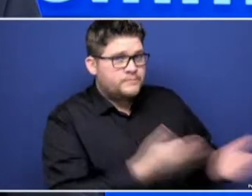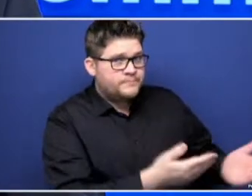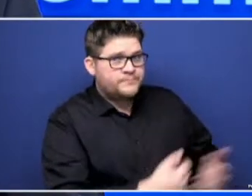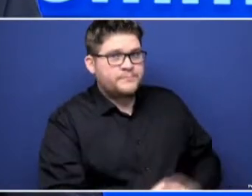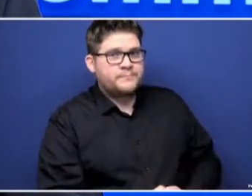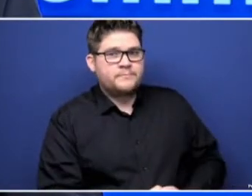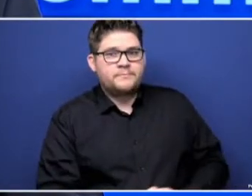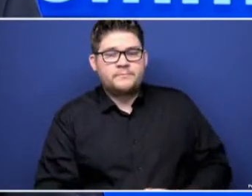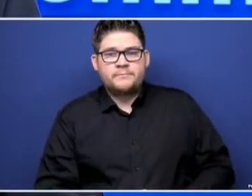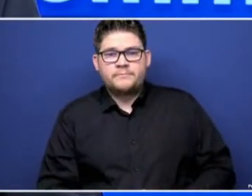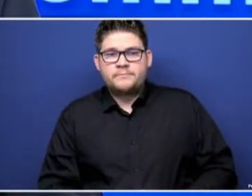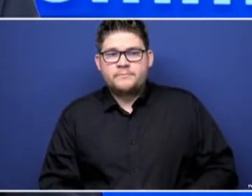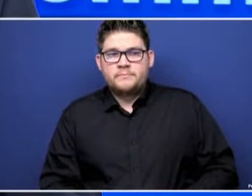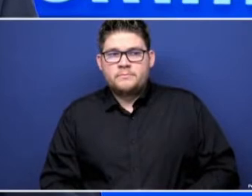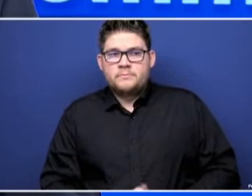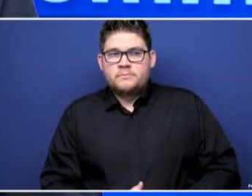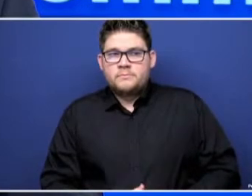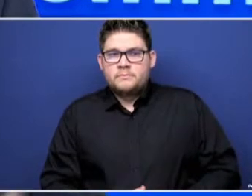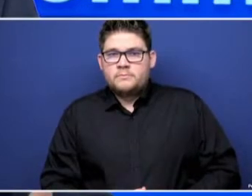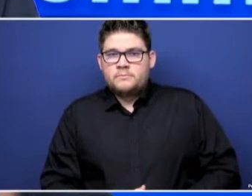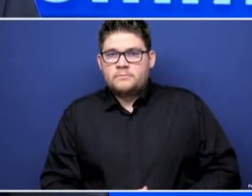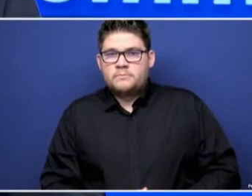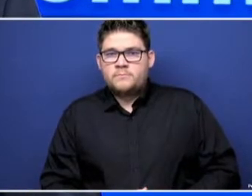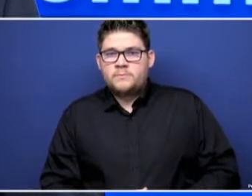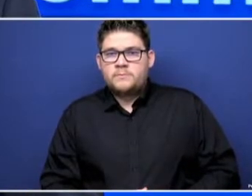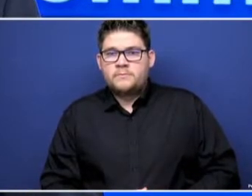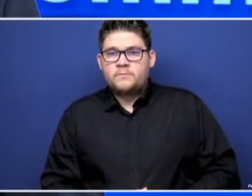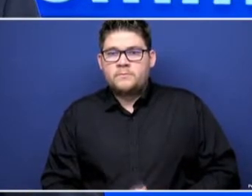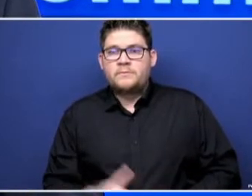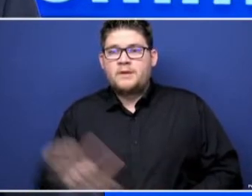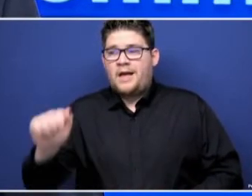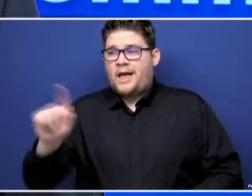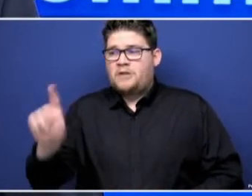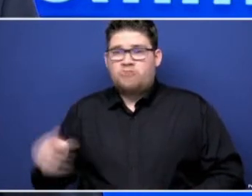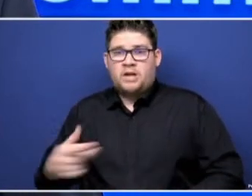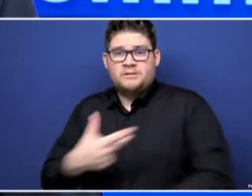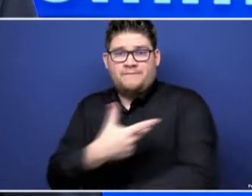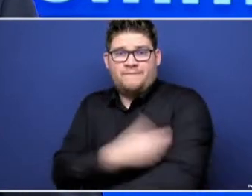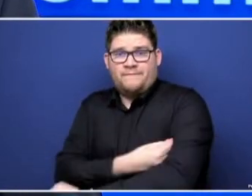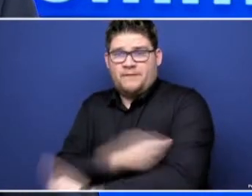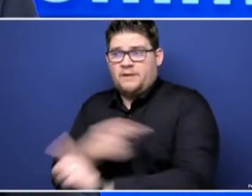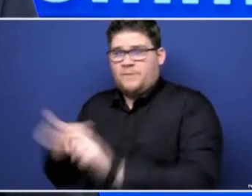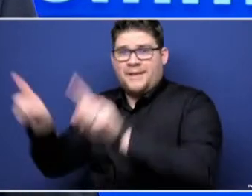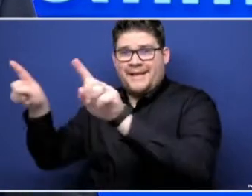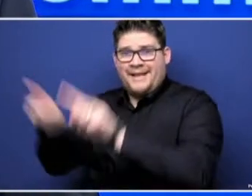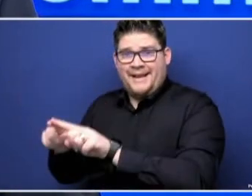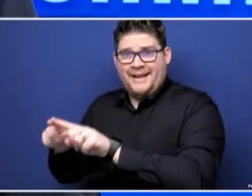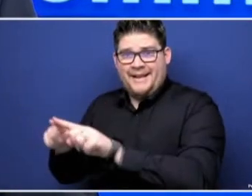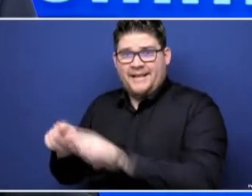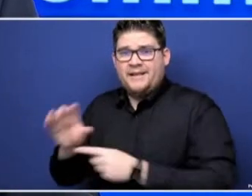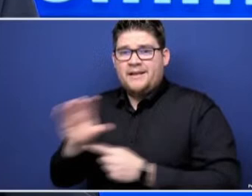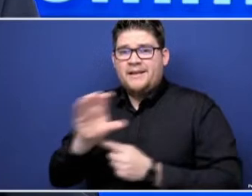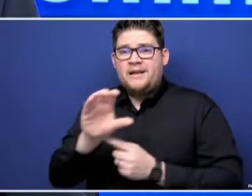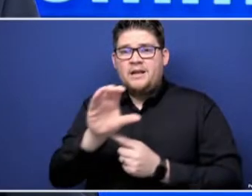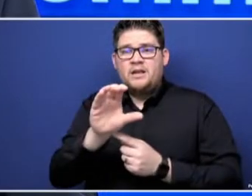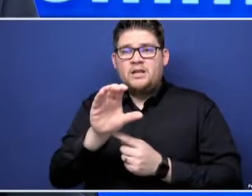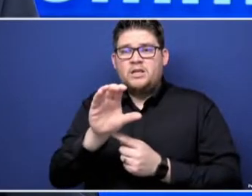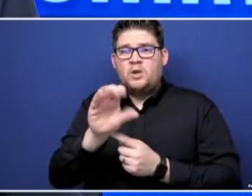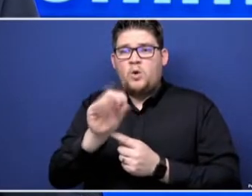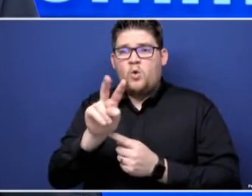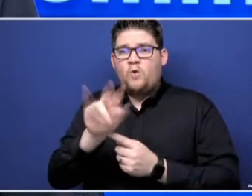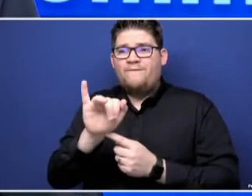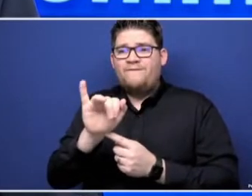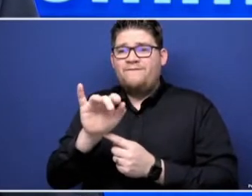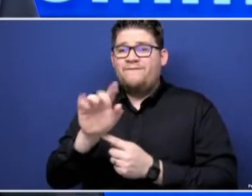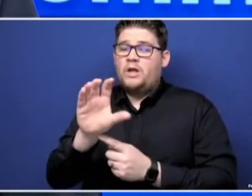we're managing the supply as we get it. And again, I think most British Columbians would expect us to be prudent with what is a